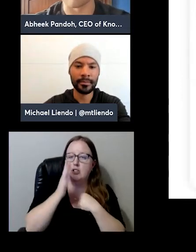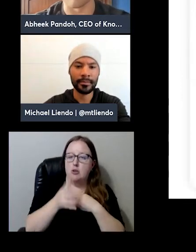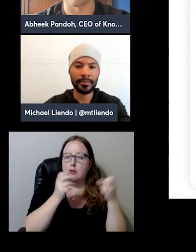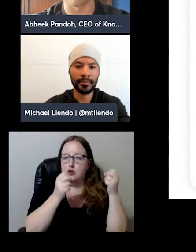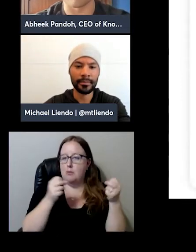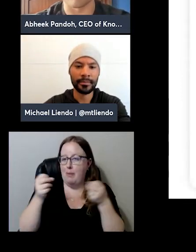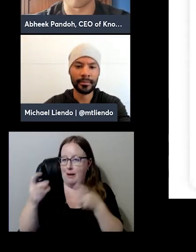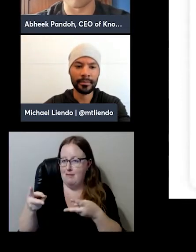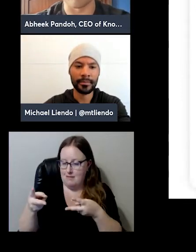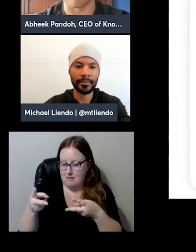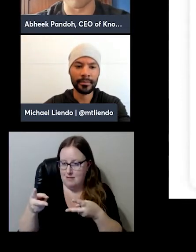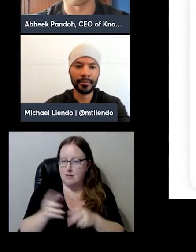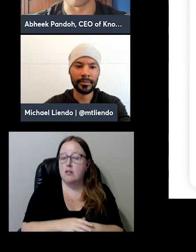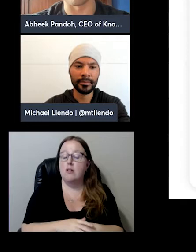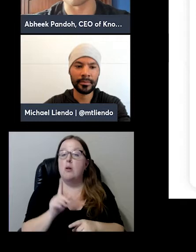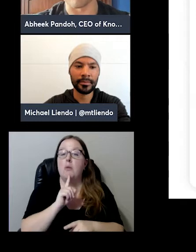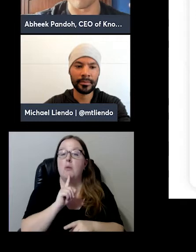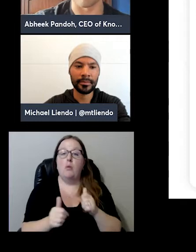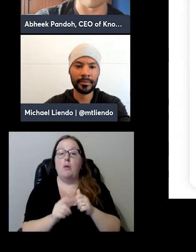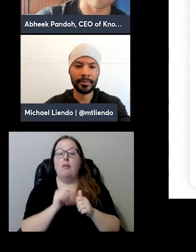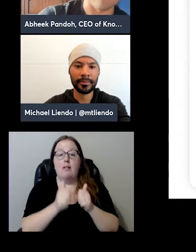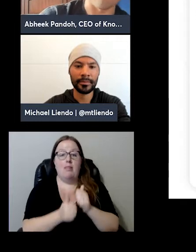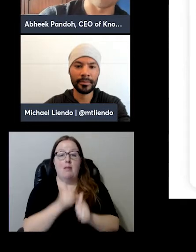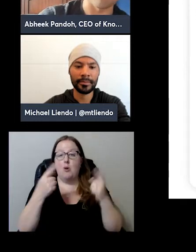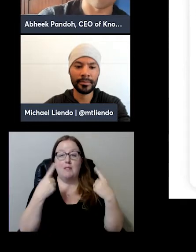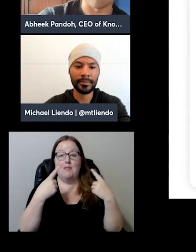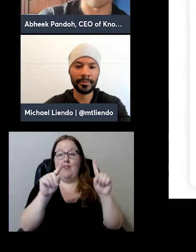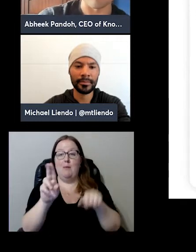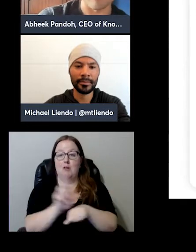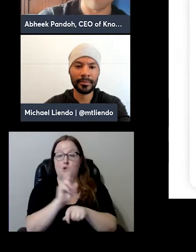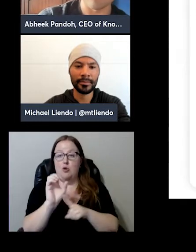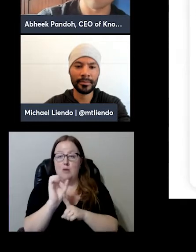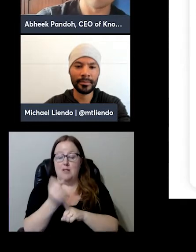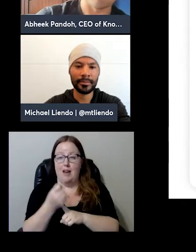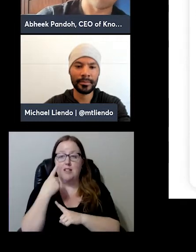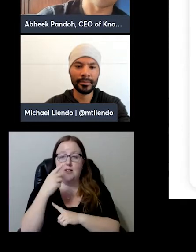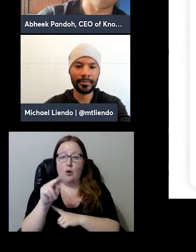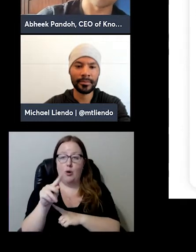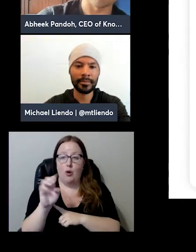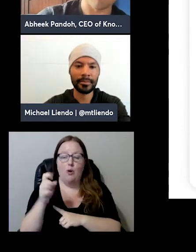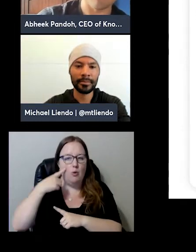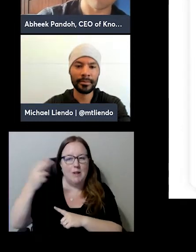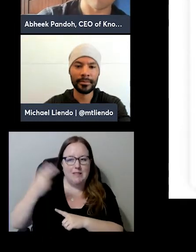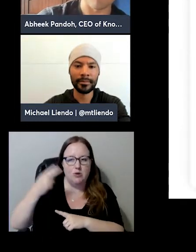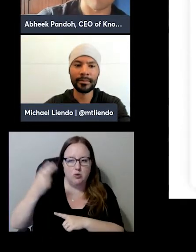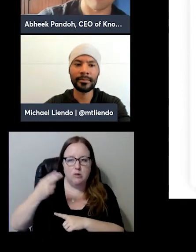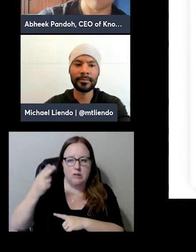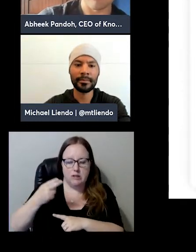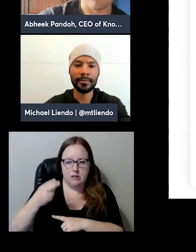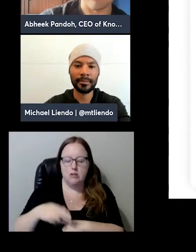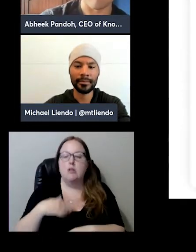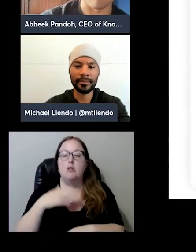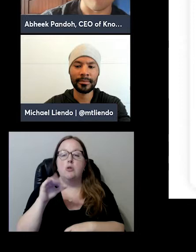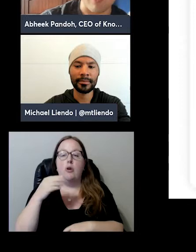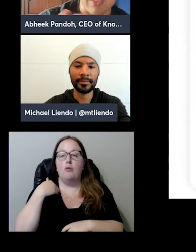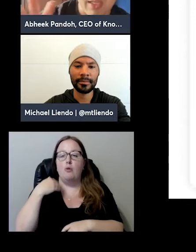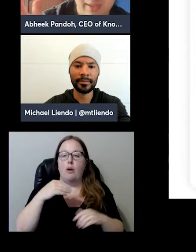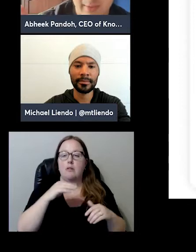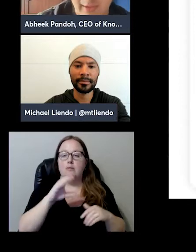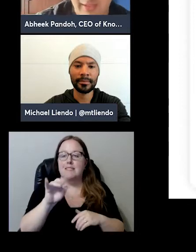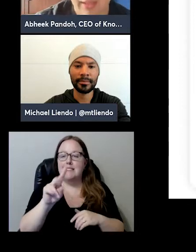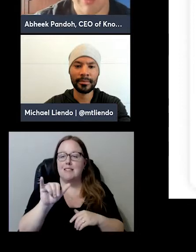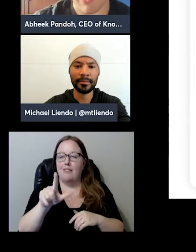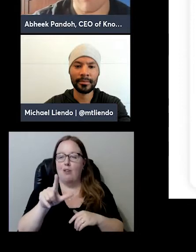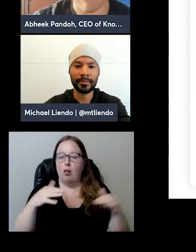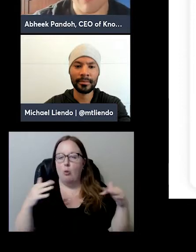like the most famous use case for Knowt is generally for like history notes. So I have something for the Civil War, but